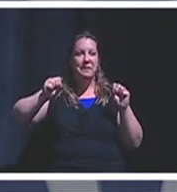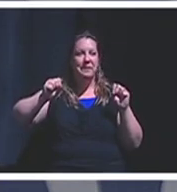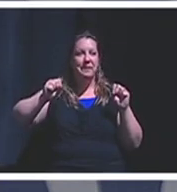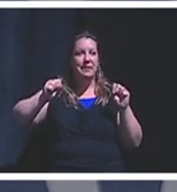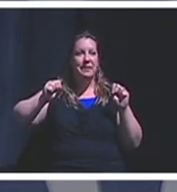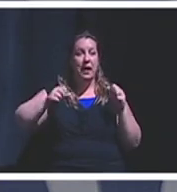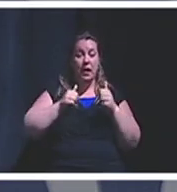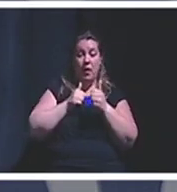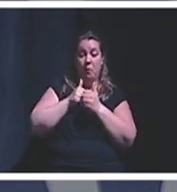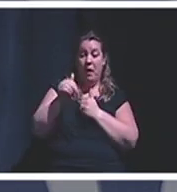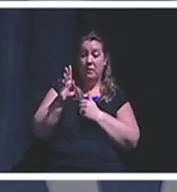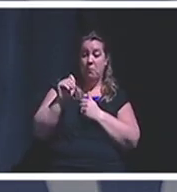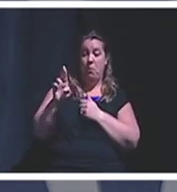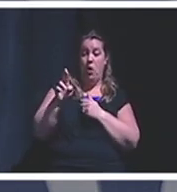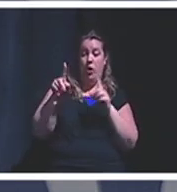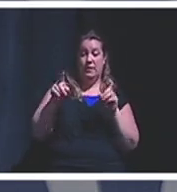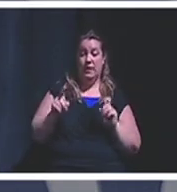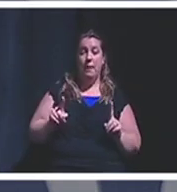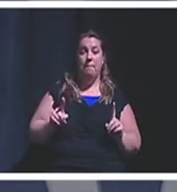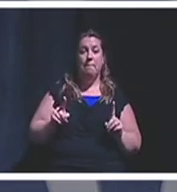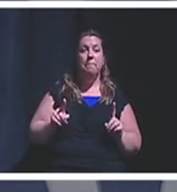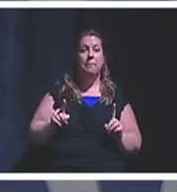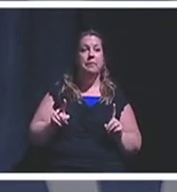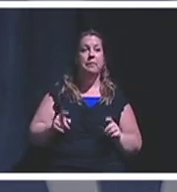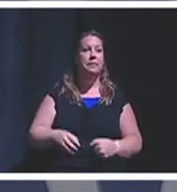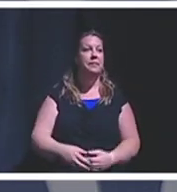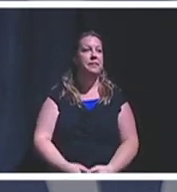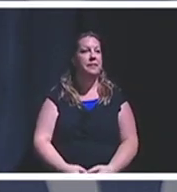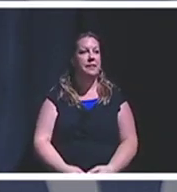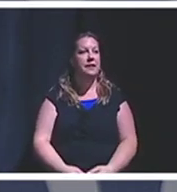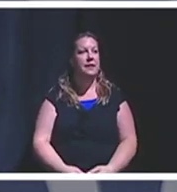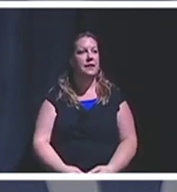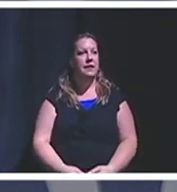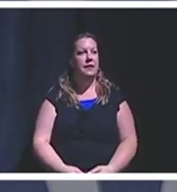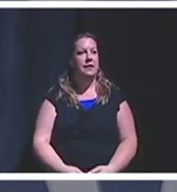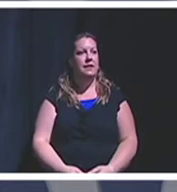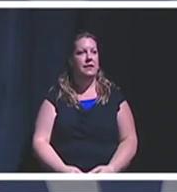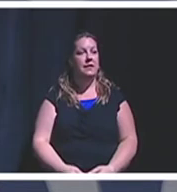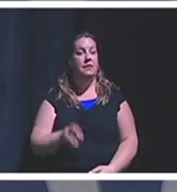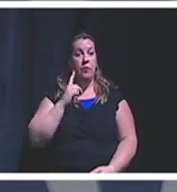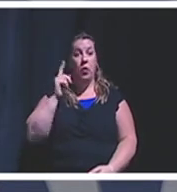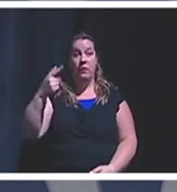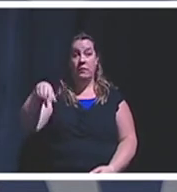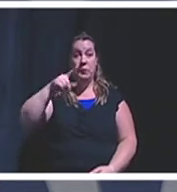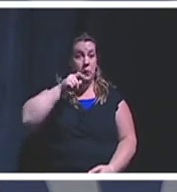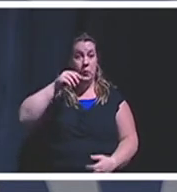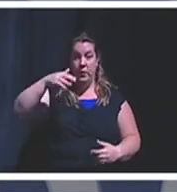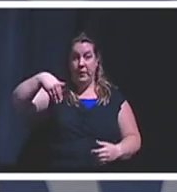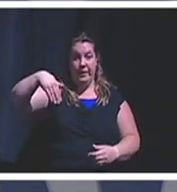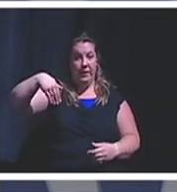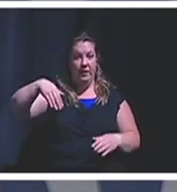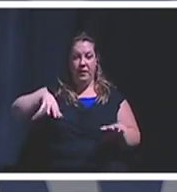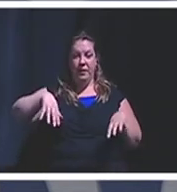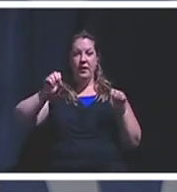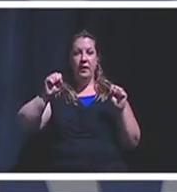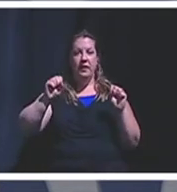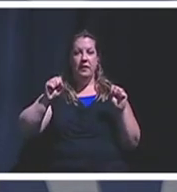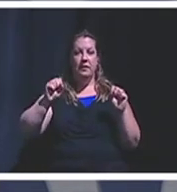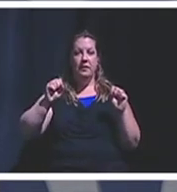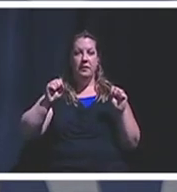passing the bar examination is stage 3 of your journey, which is yet for those of you who have not taken and passed the bar exam to be